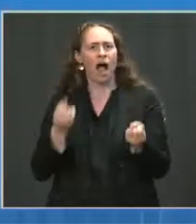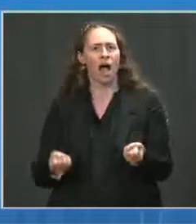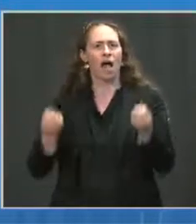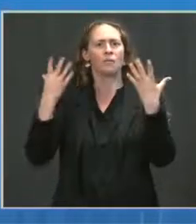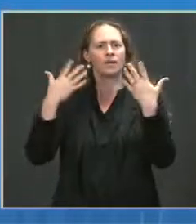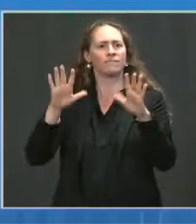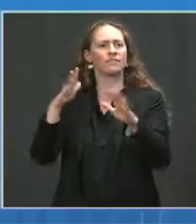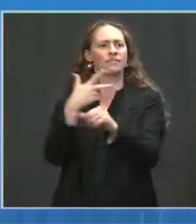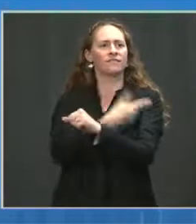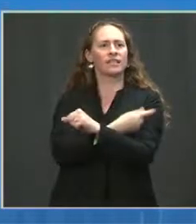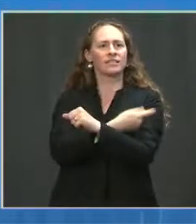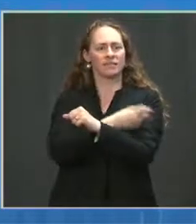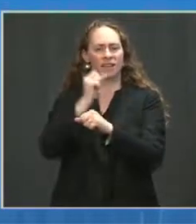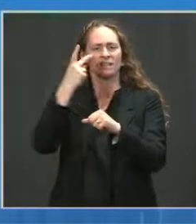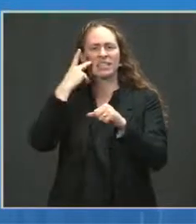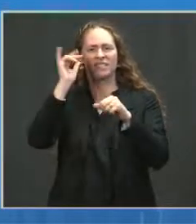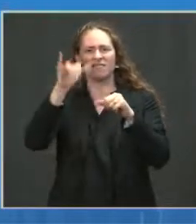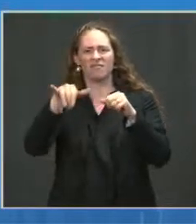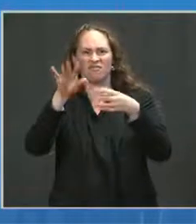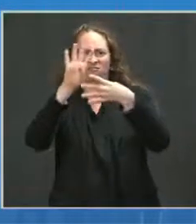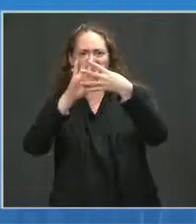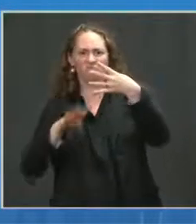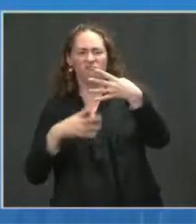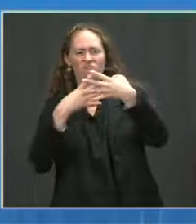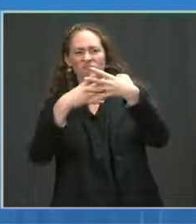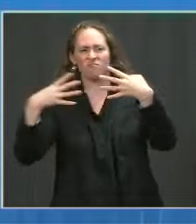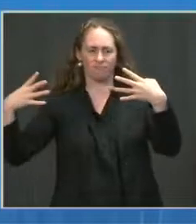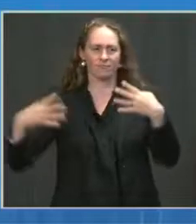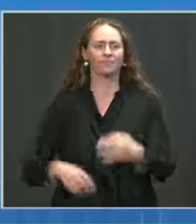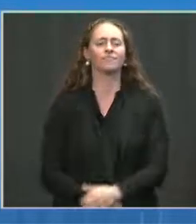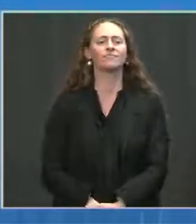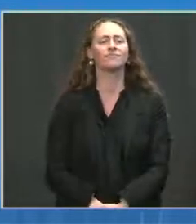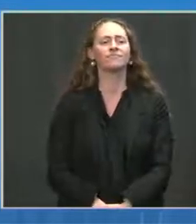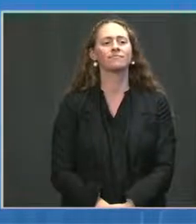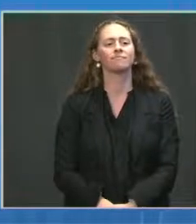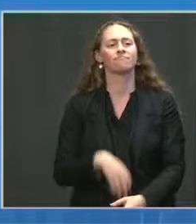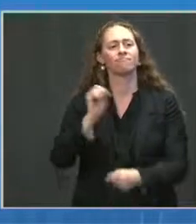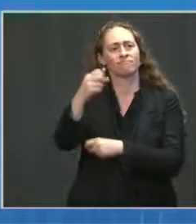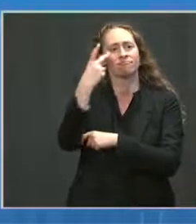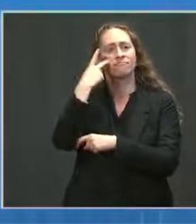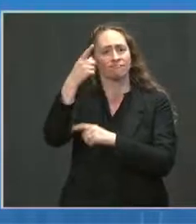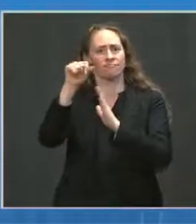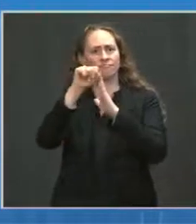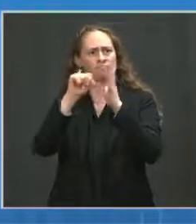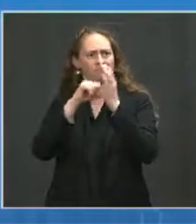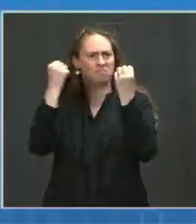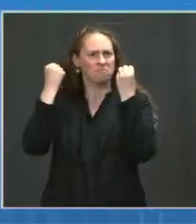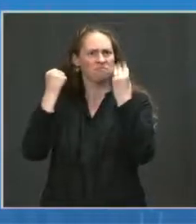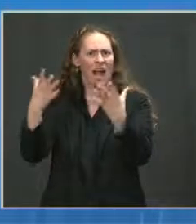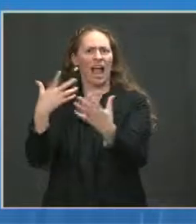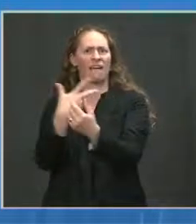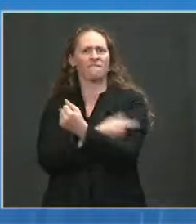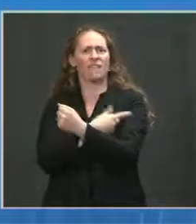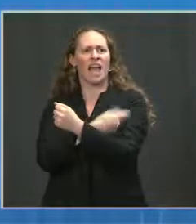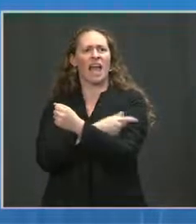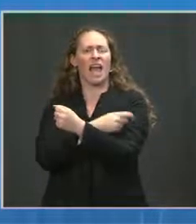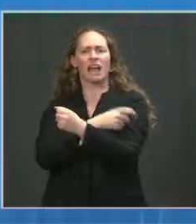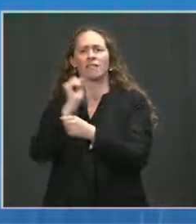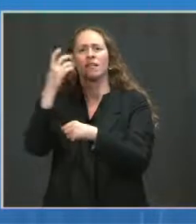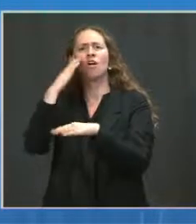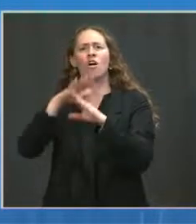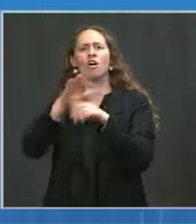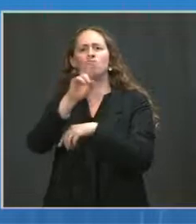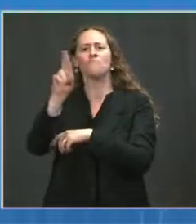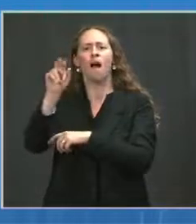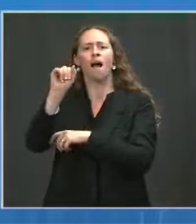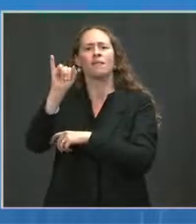vertical axis. States with the highest vaccination coverage are the dots furthest to the right on the graph, and states with the highest